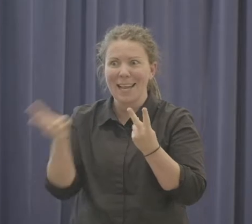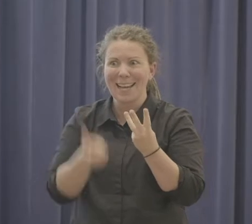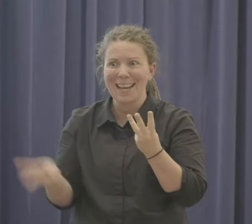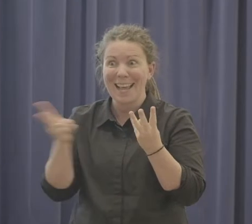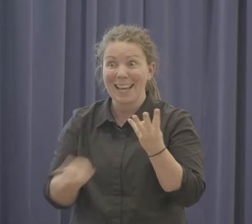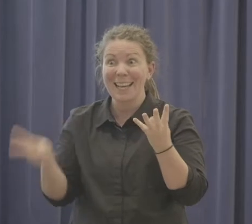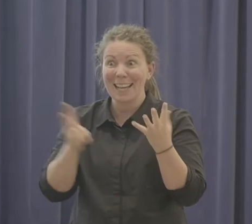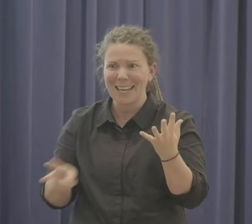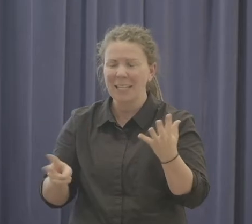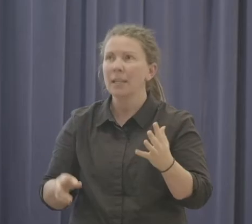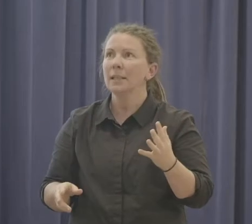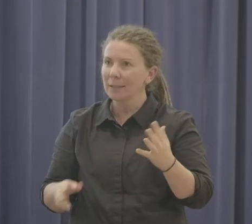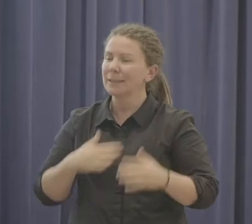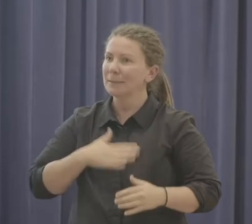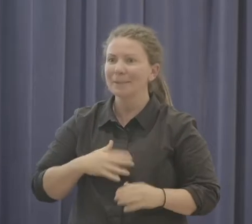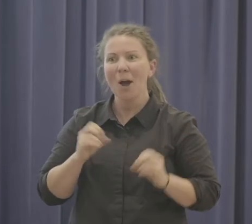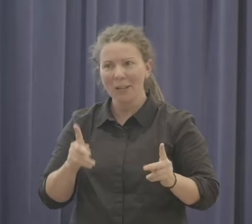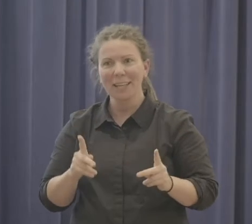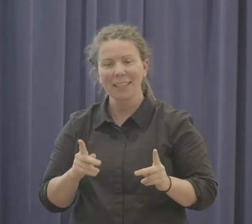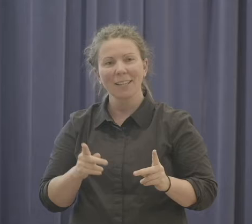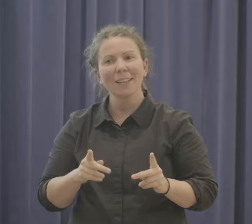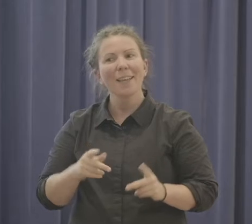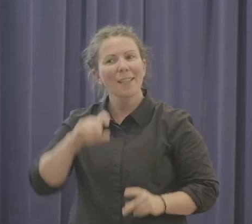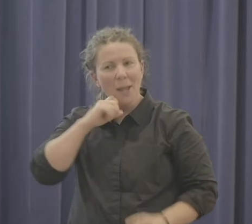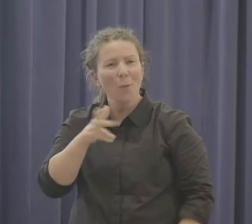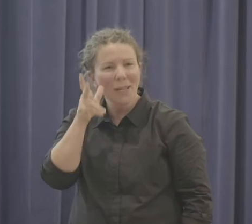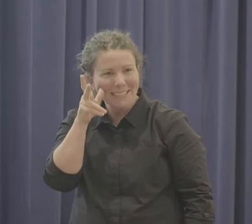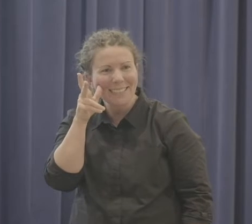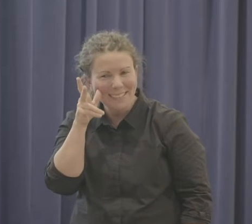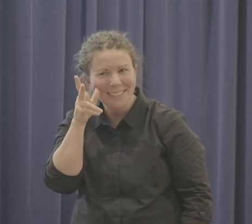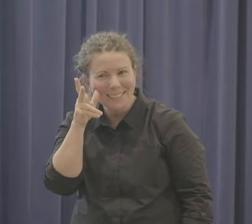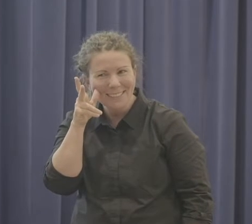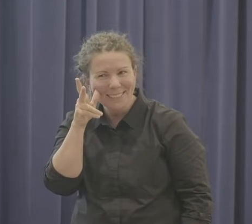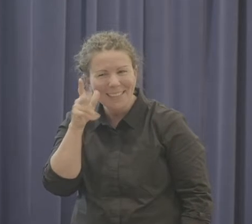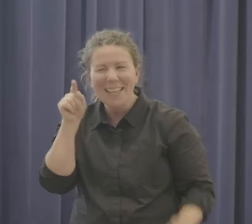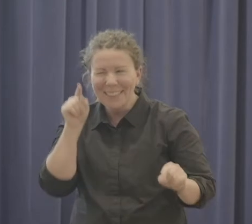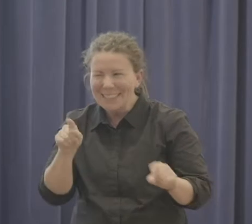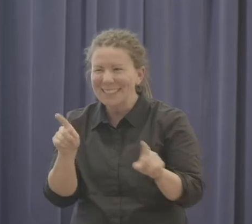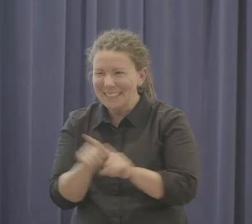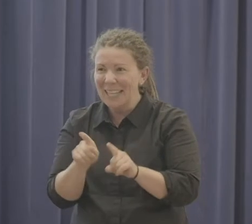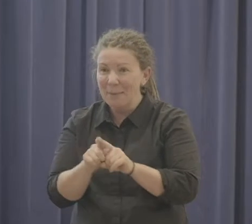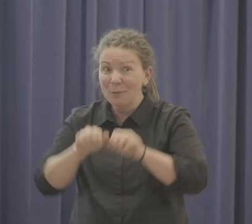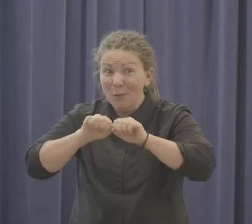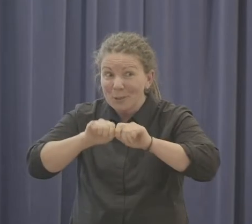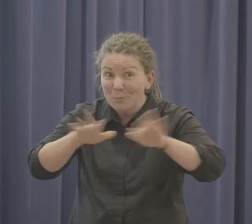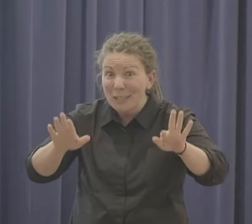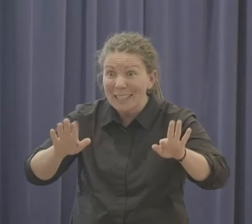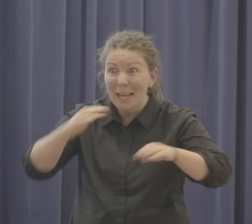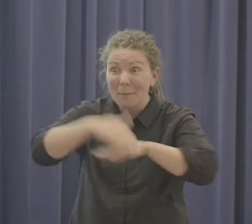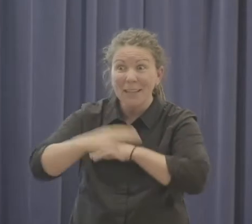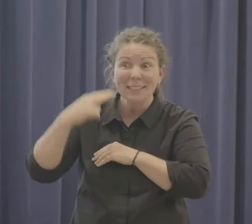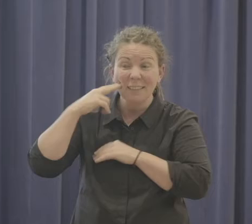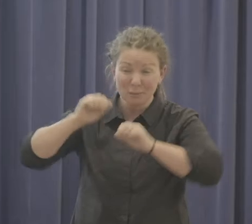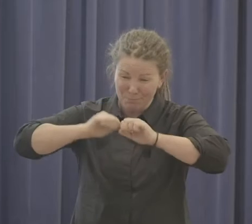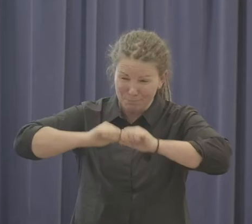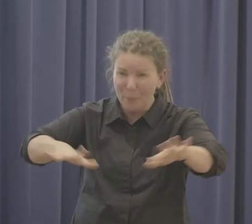that curiosity will take over and people will want to hear what you've got to say. To me, this mostly means spread the message as